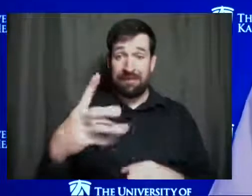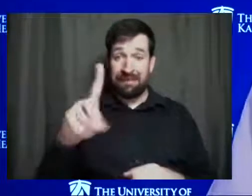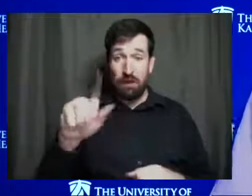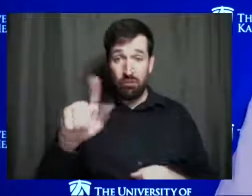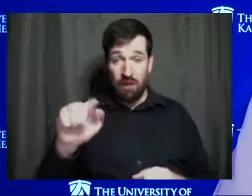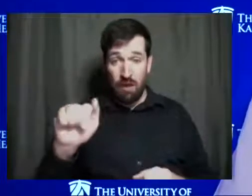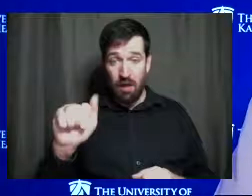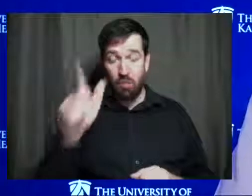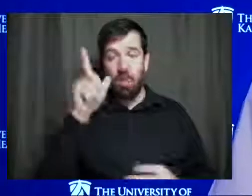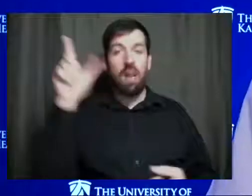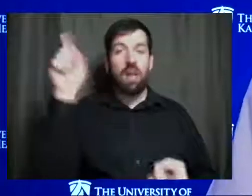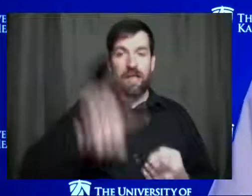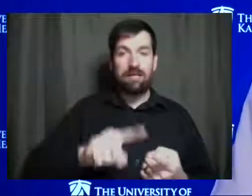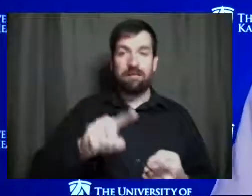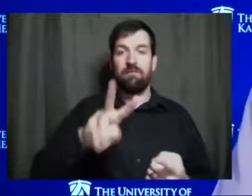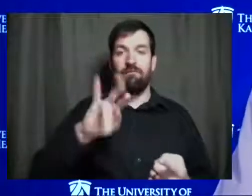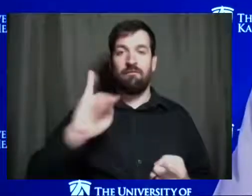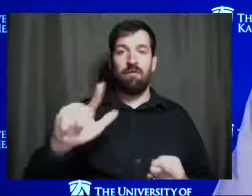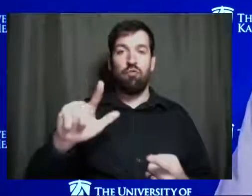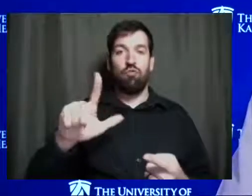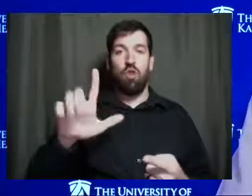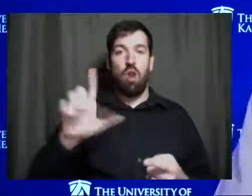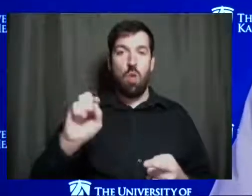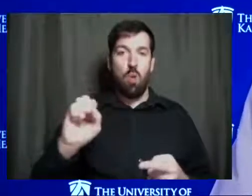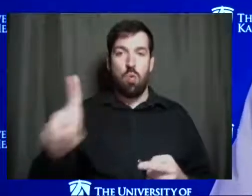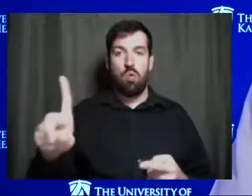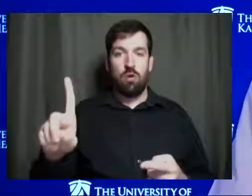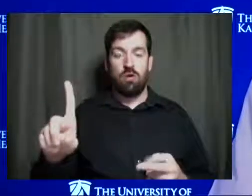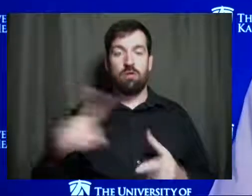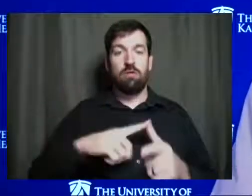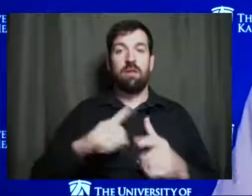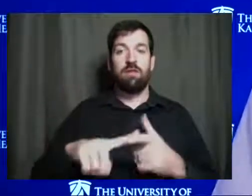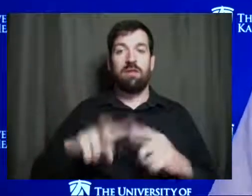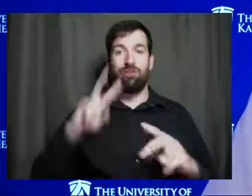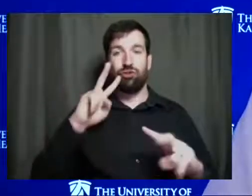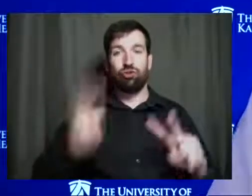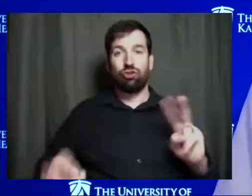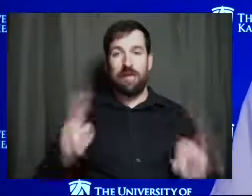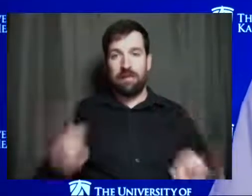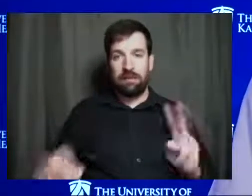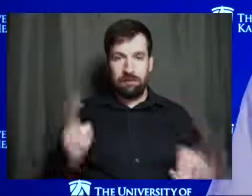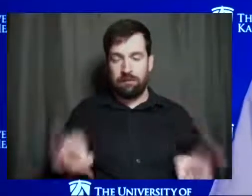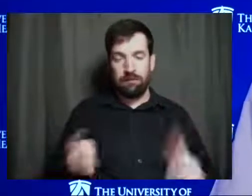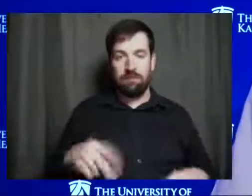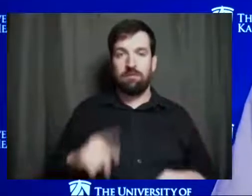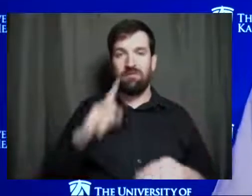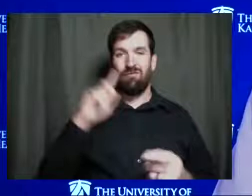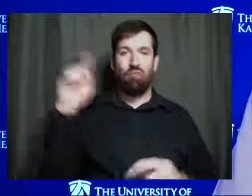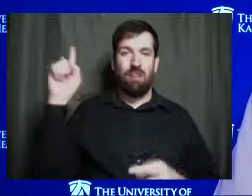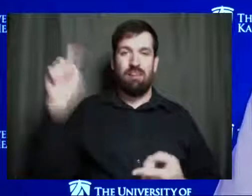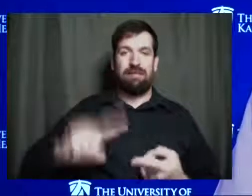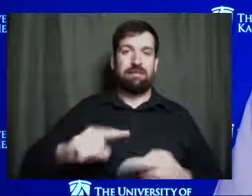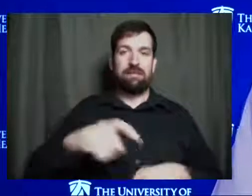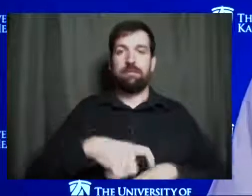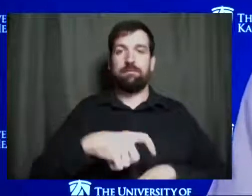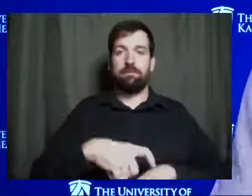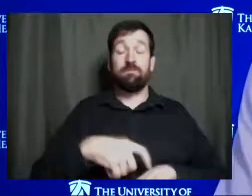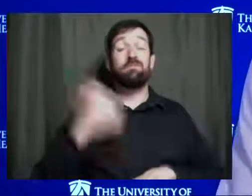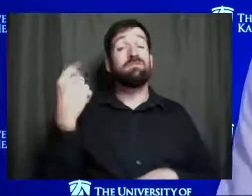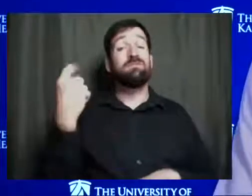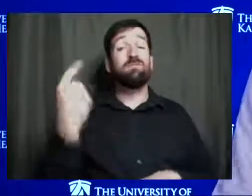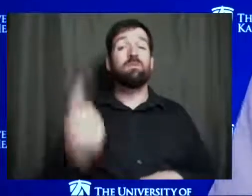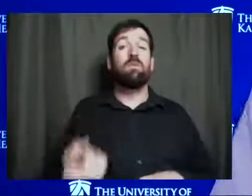and even have that viral load shed for a less amount of time. There is one study looking